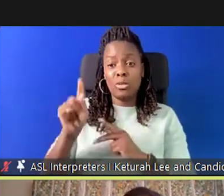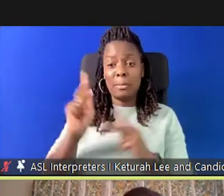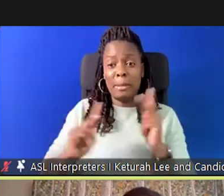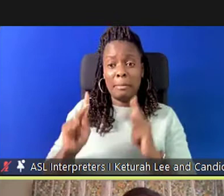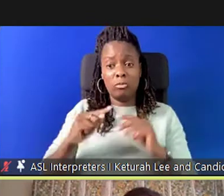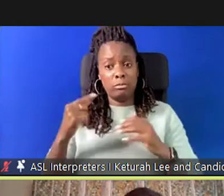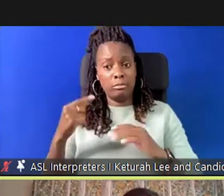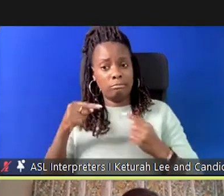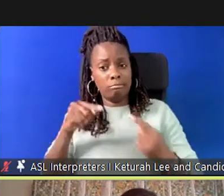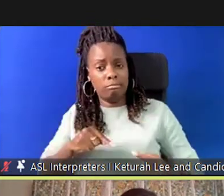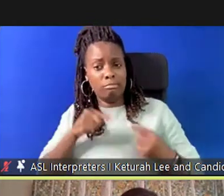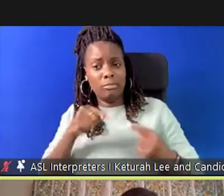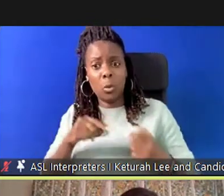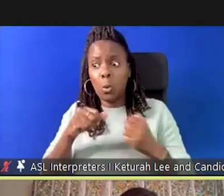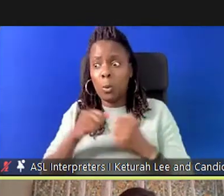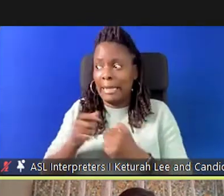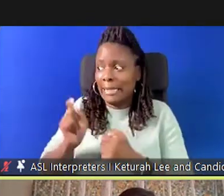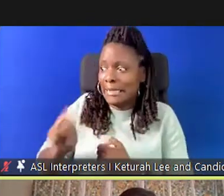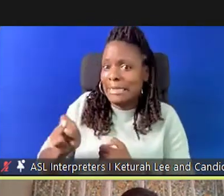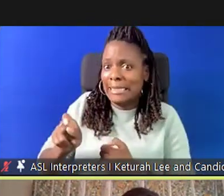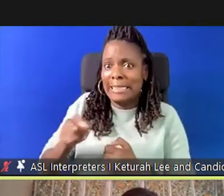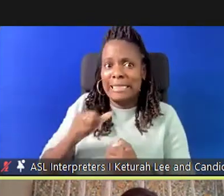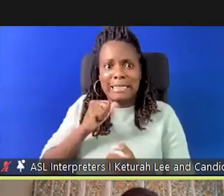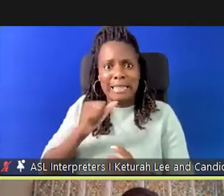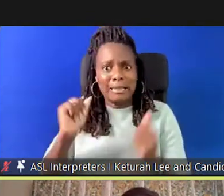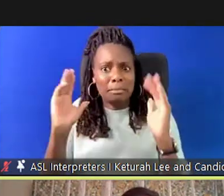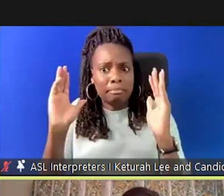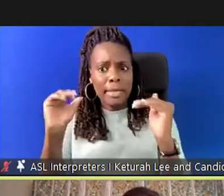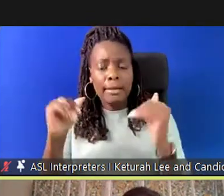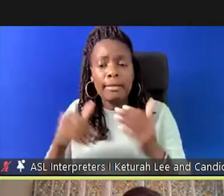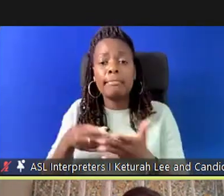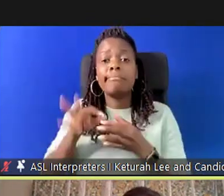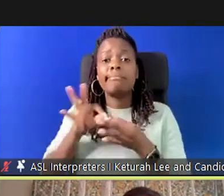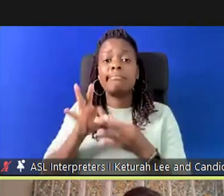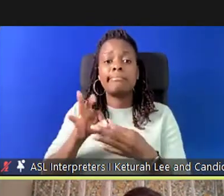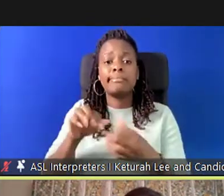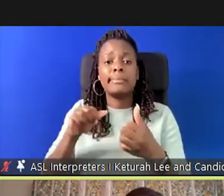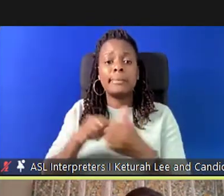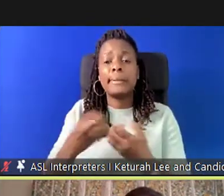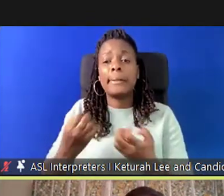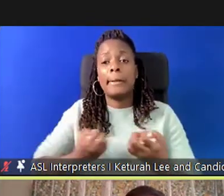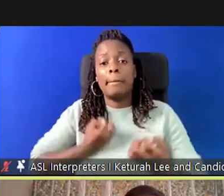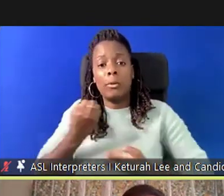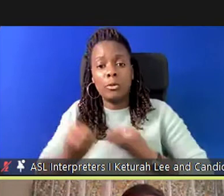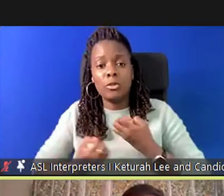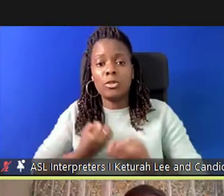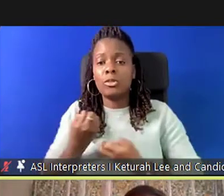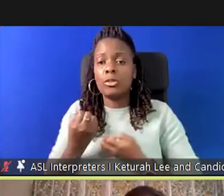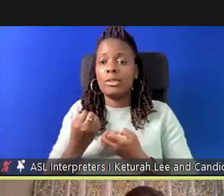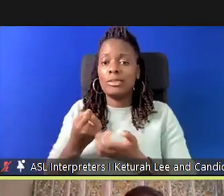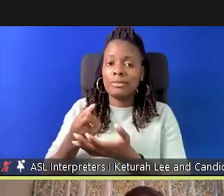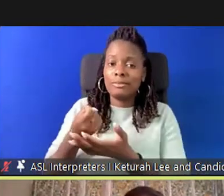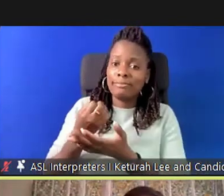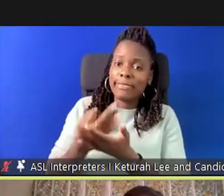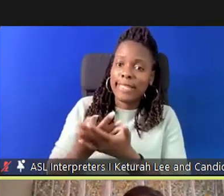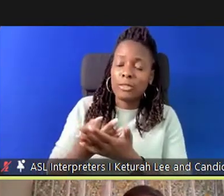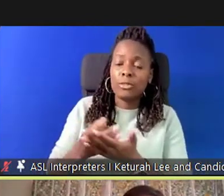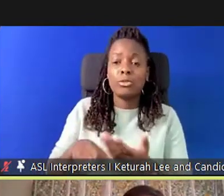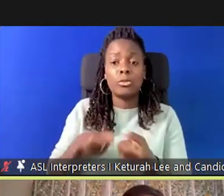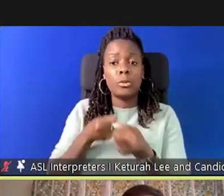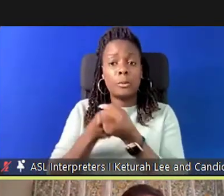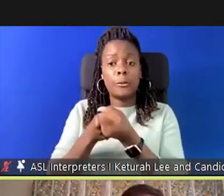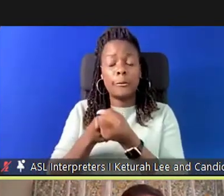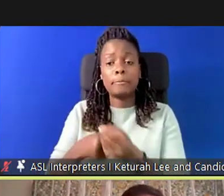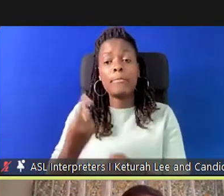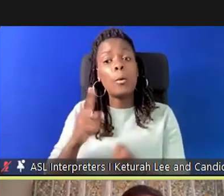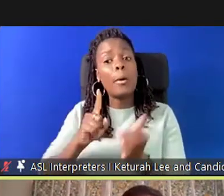unanticipated needs related to emotional, financial, or caregiver support. As mentioned before, a report by the National Academy